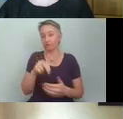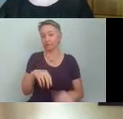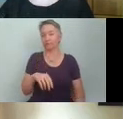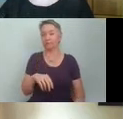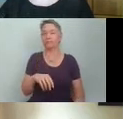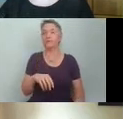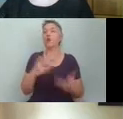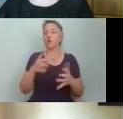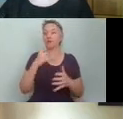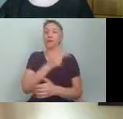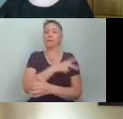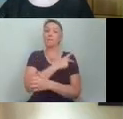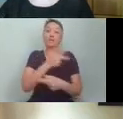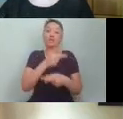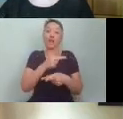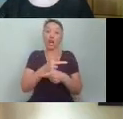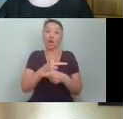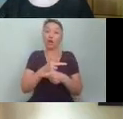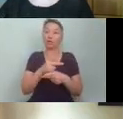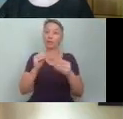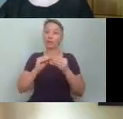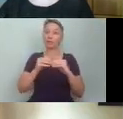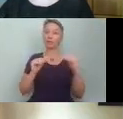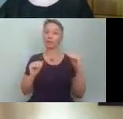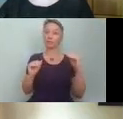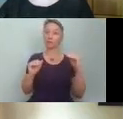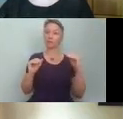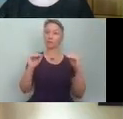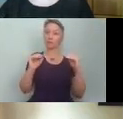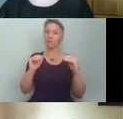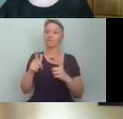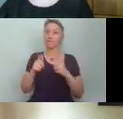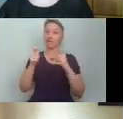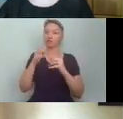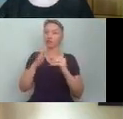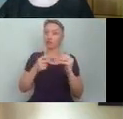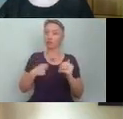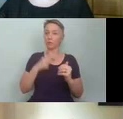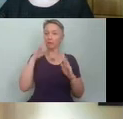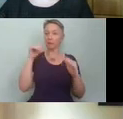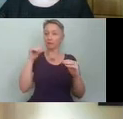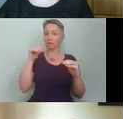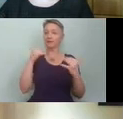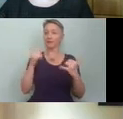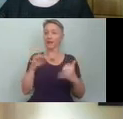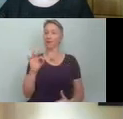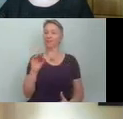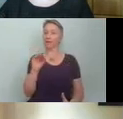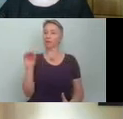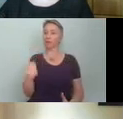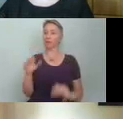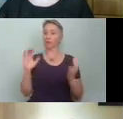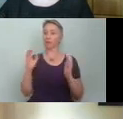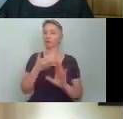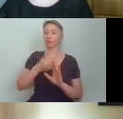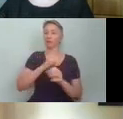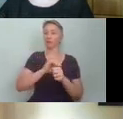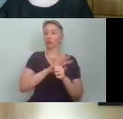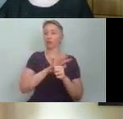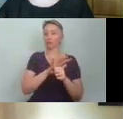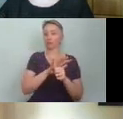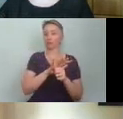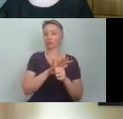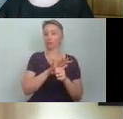care revenue is coming back much more quickly than they had anticipated, about 90% of pre-COVID